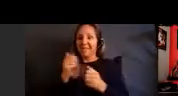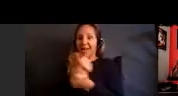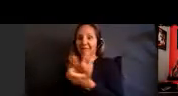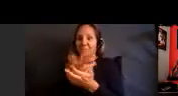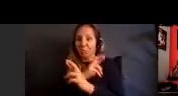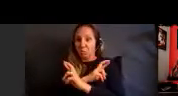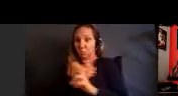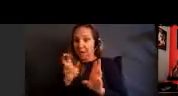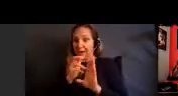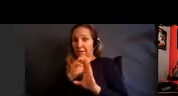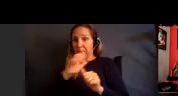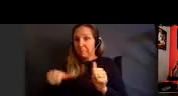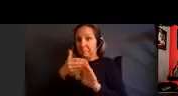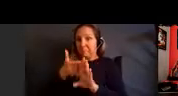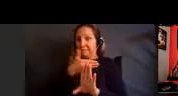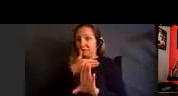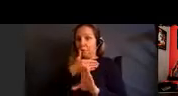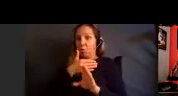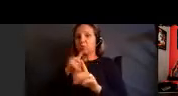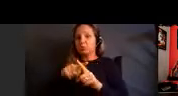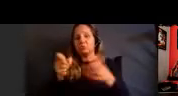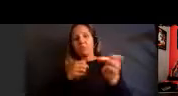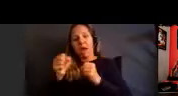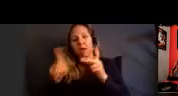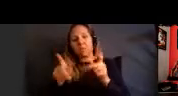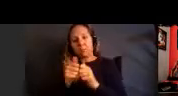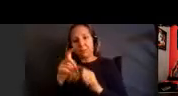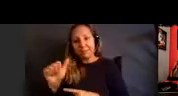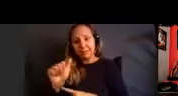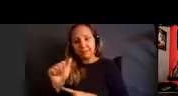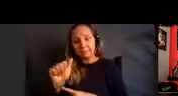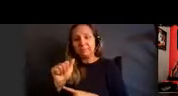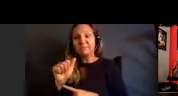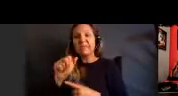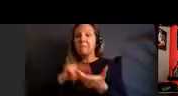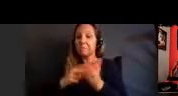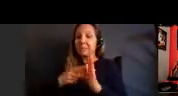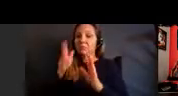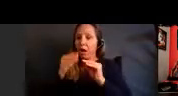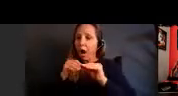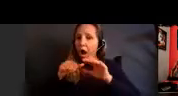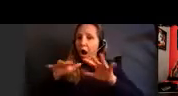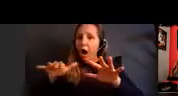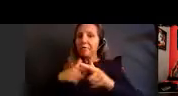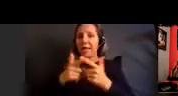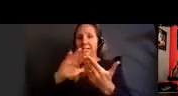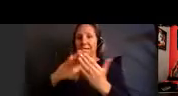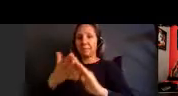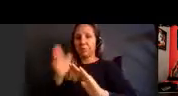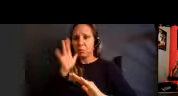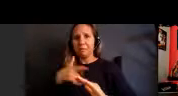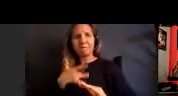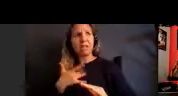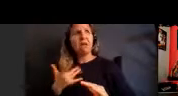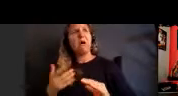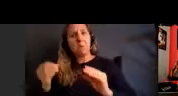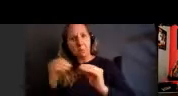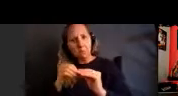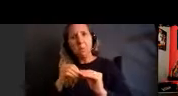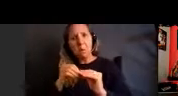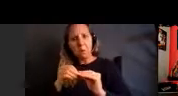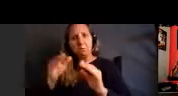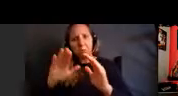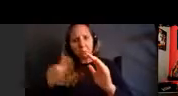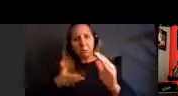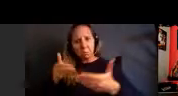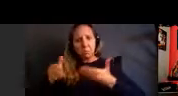people with disabilities, in turn, it actually welcomes more people in the community that you're working with in general, simply because they